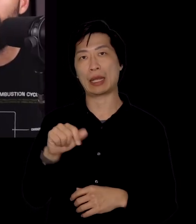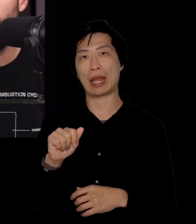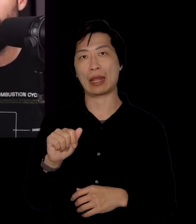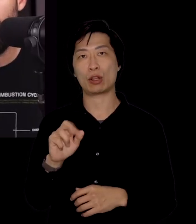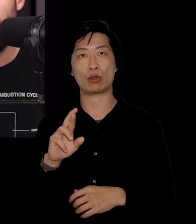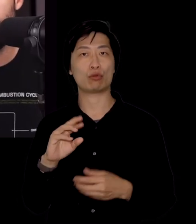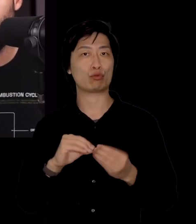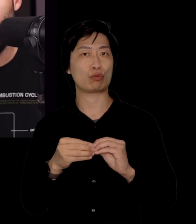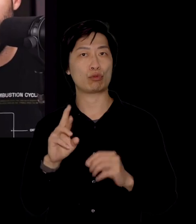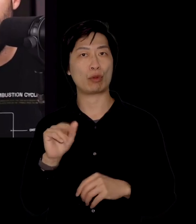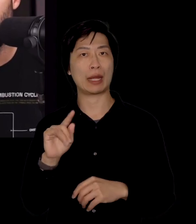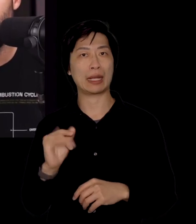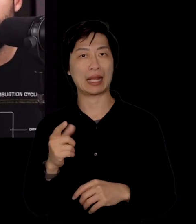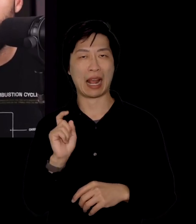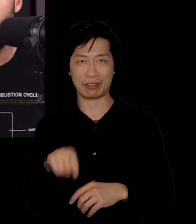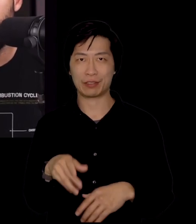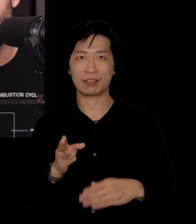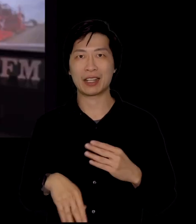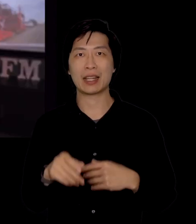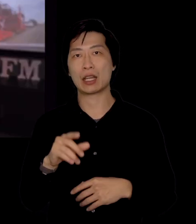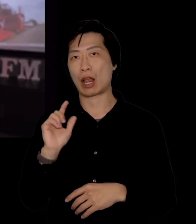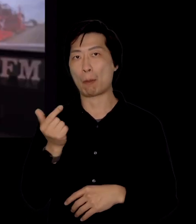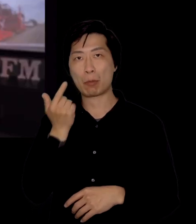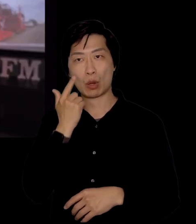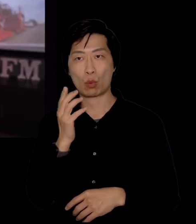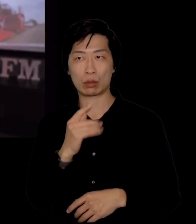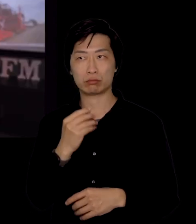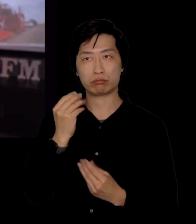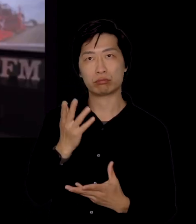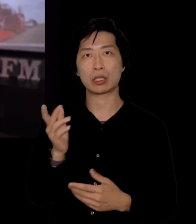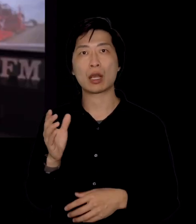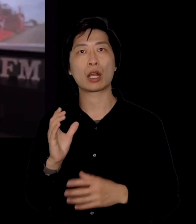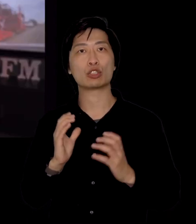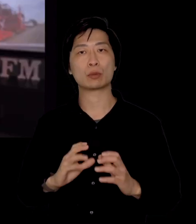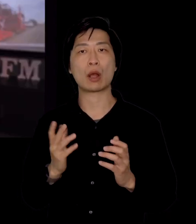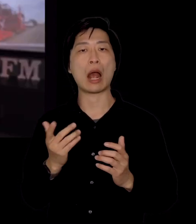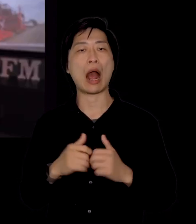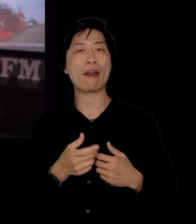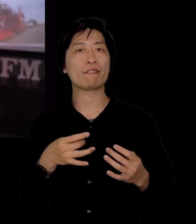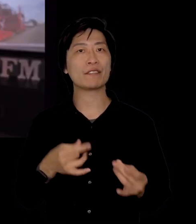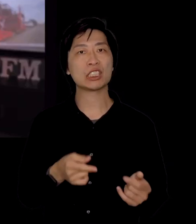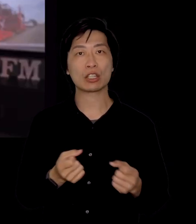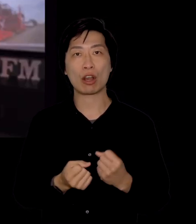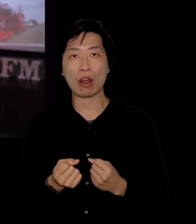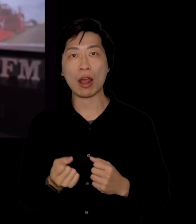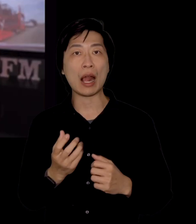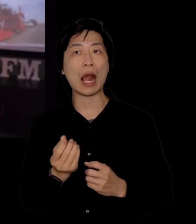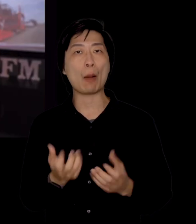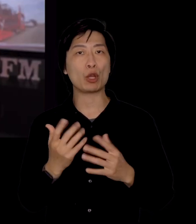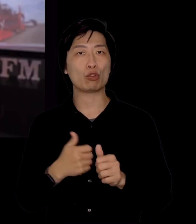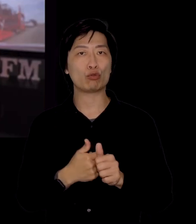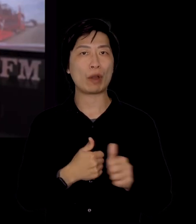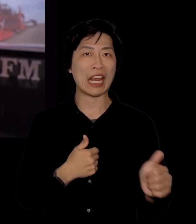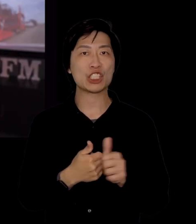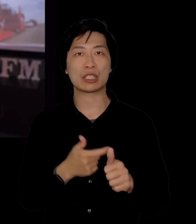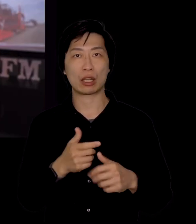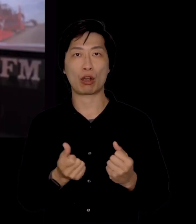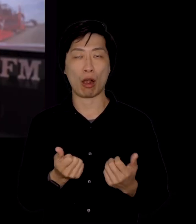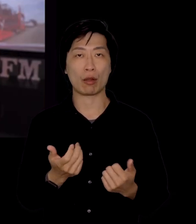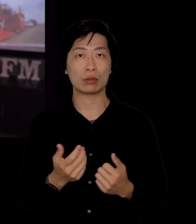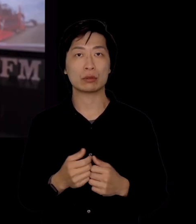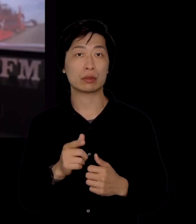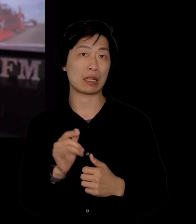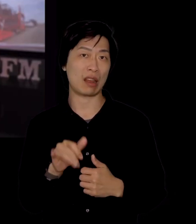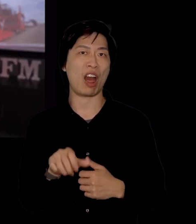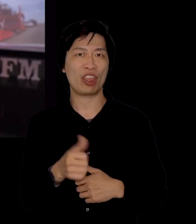the EPA ratings as well that have to be done. This is where the government will basically tell a consumer how efficient the car is and how much range the